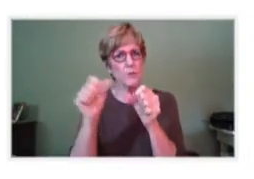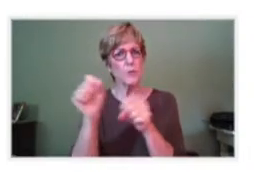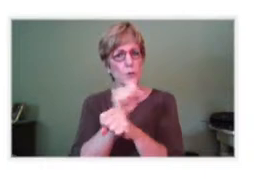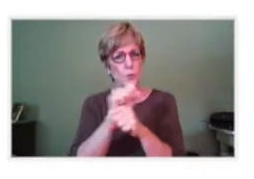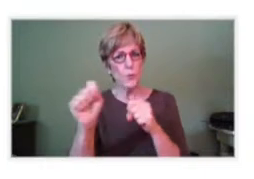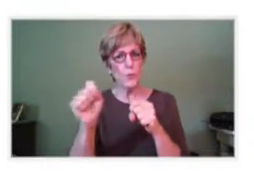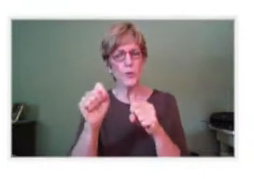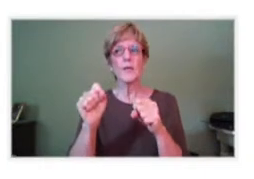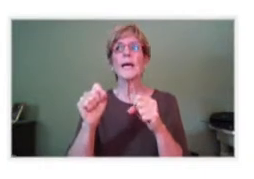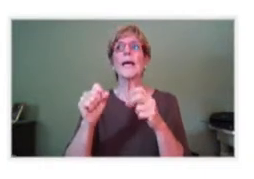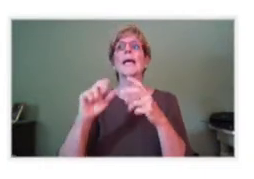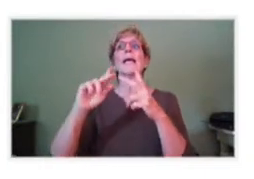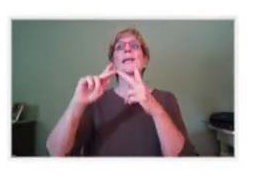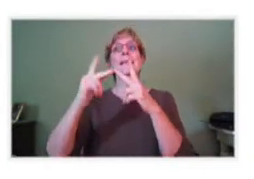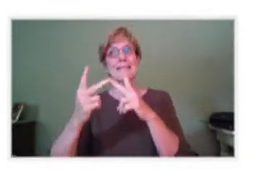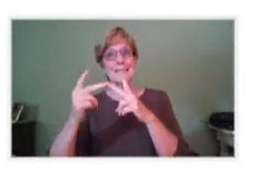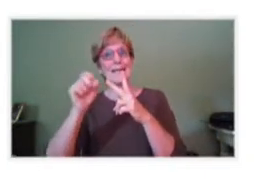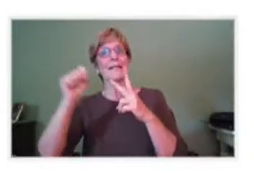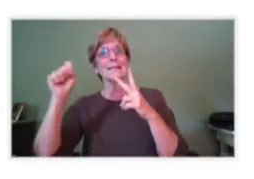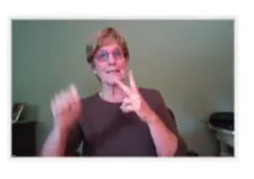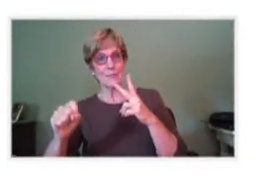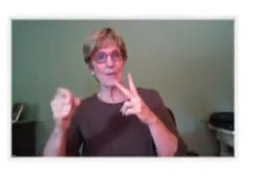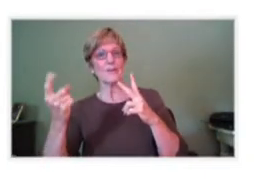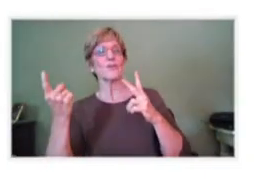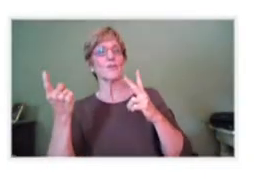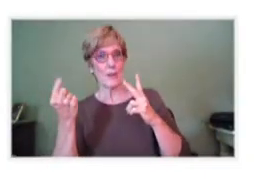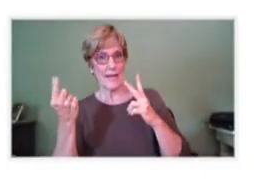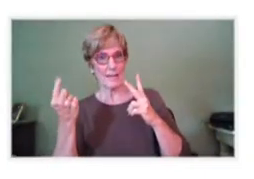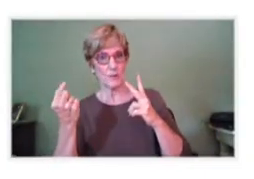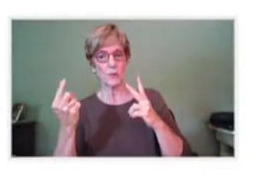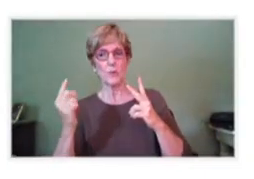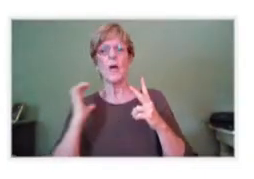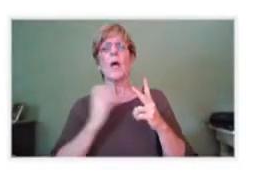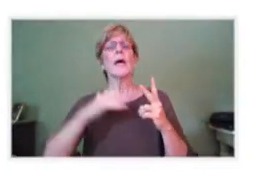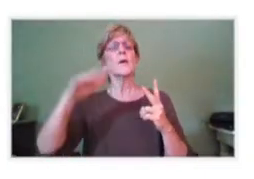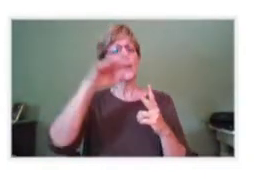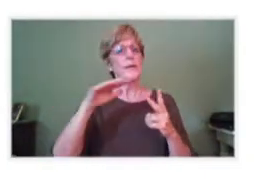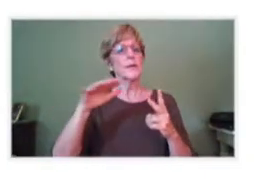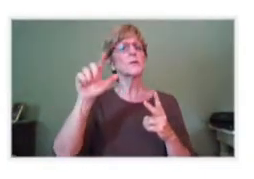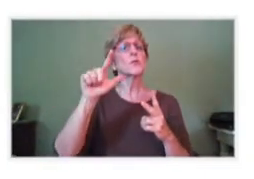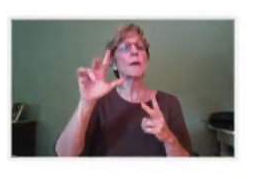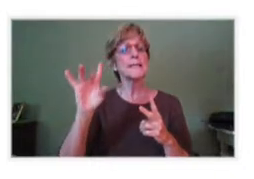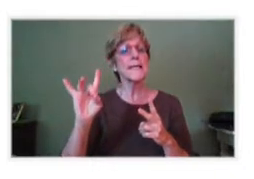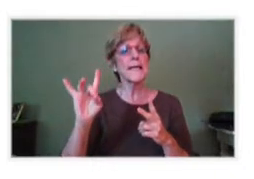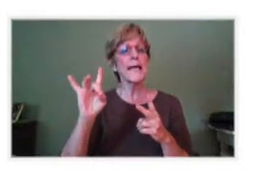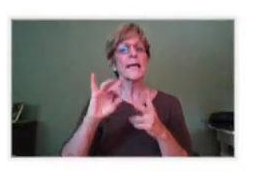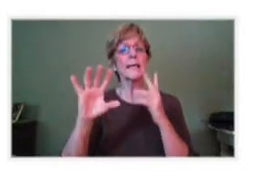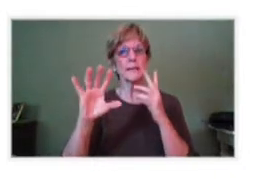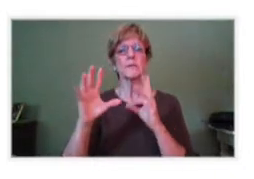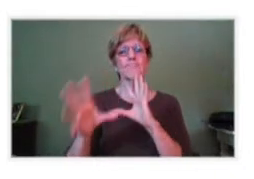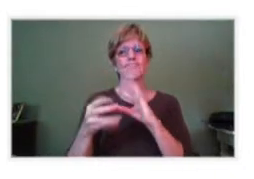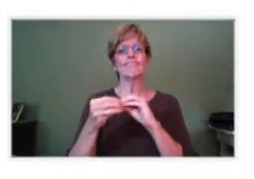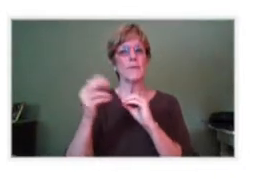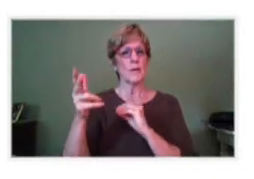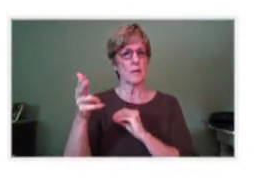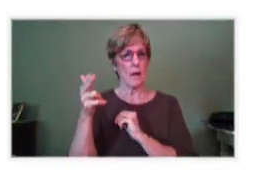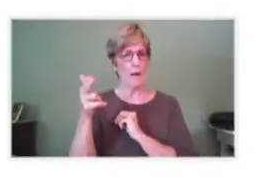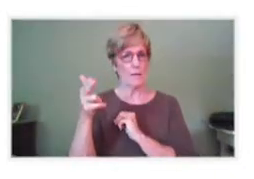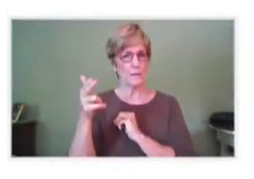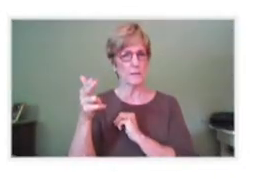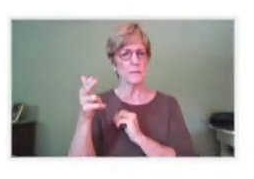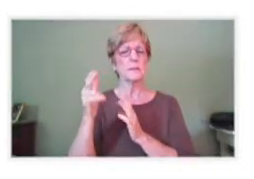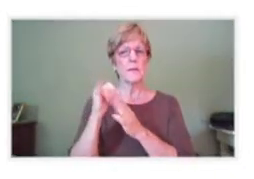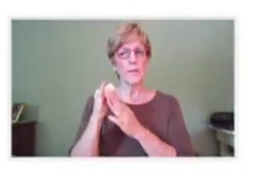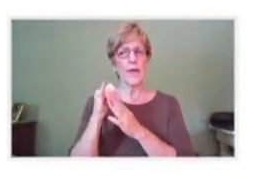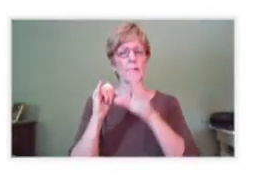the second semester of last year. In our jurisdiction, we had 28 total guns that were